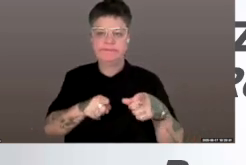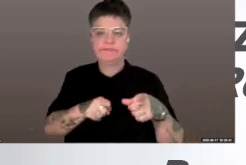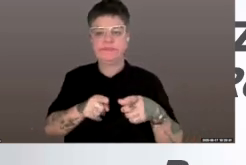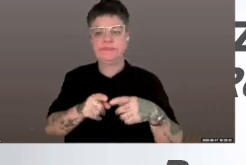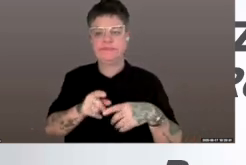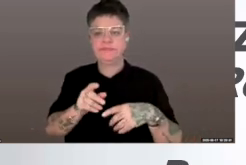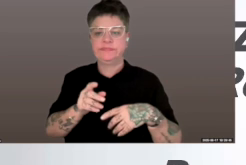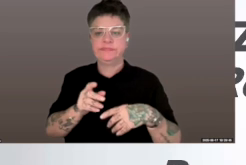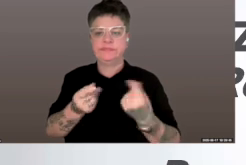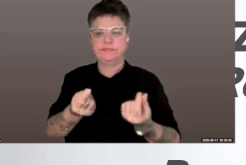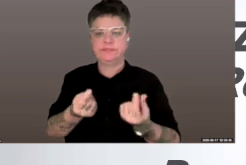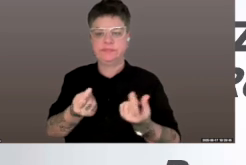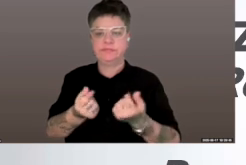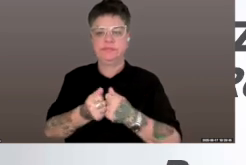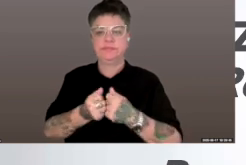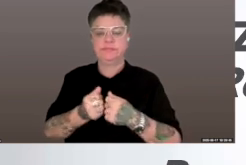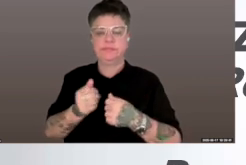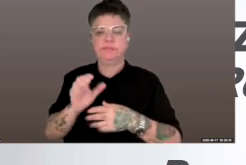be designed and